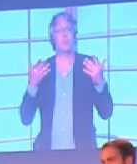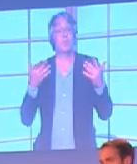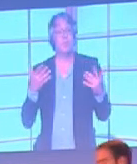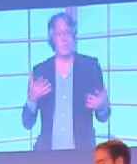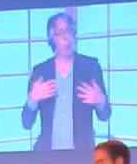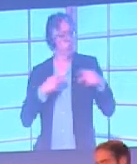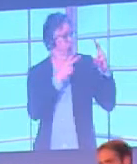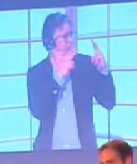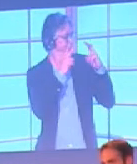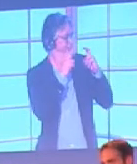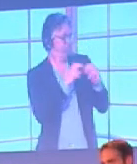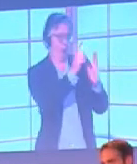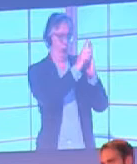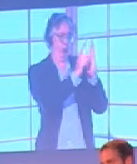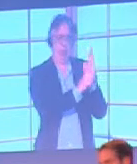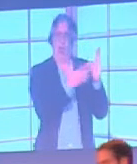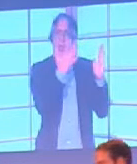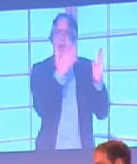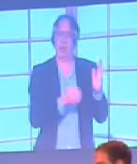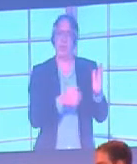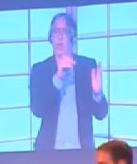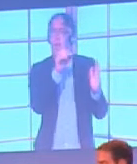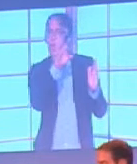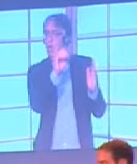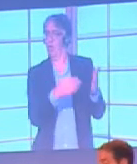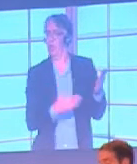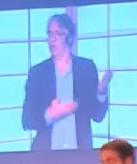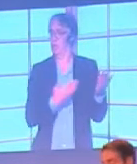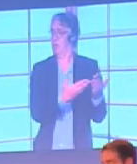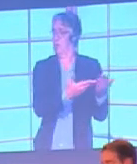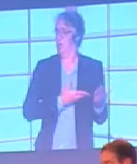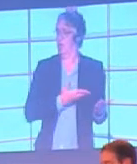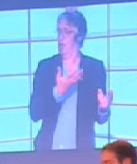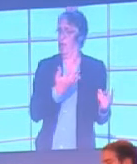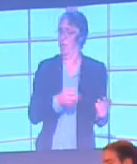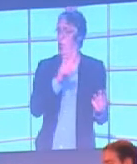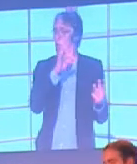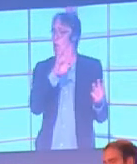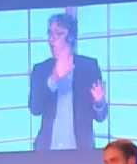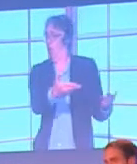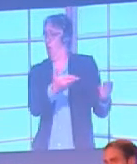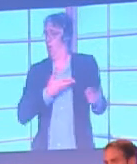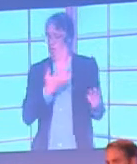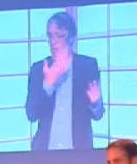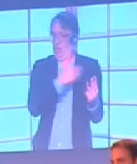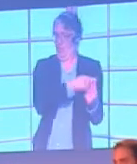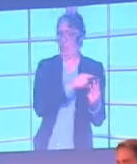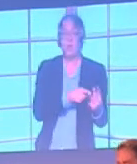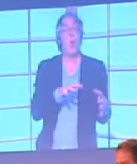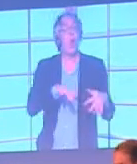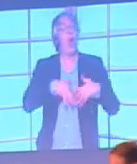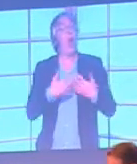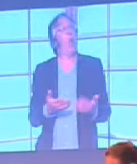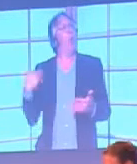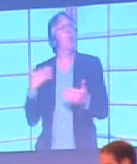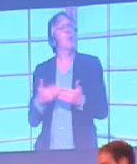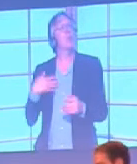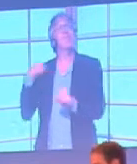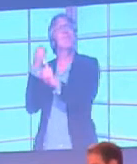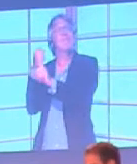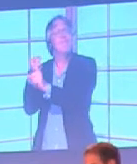to edict some recommendations and push for enhancement? So together with Joyce and the team from